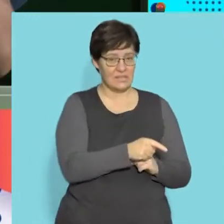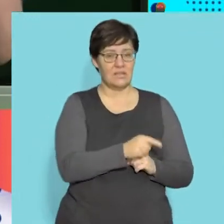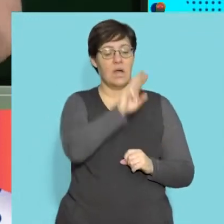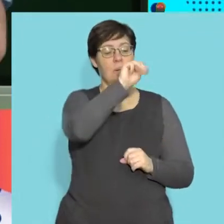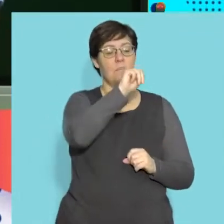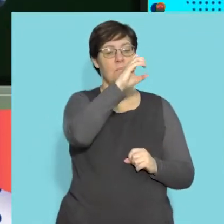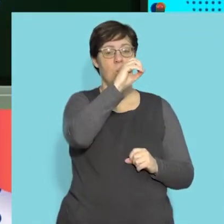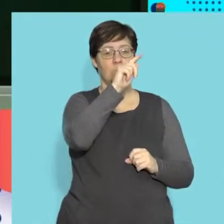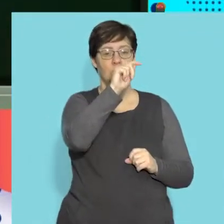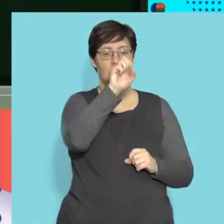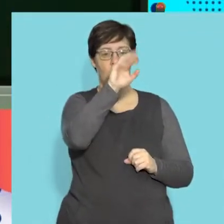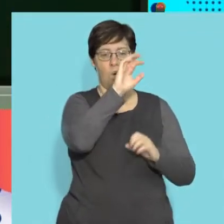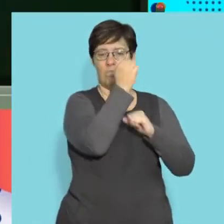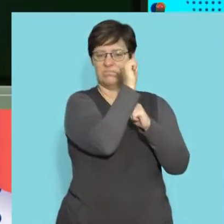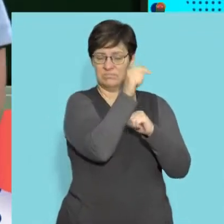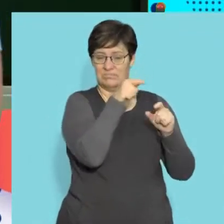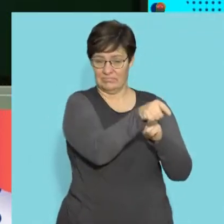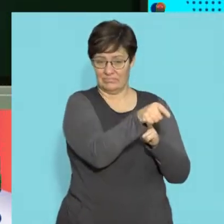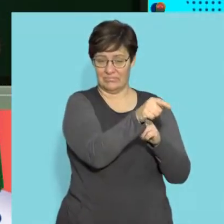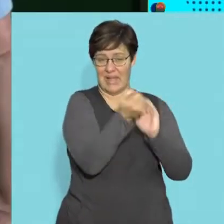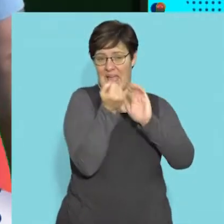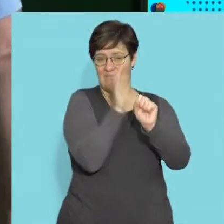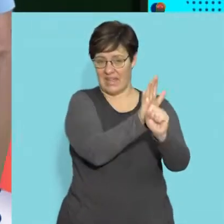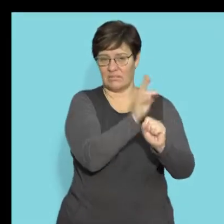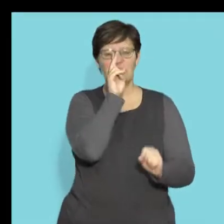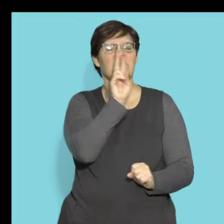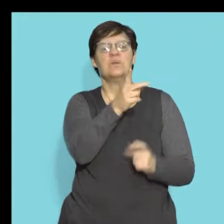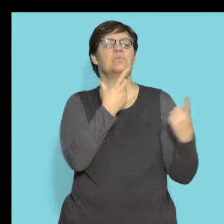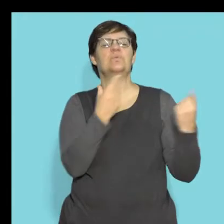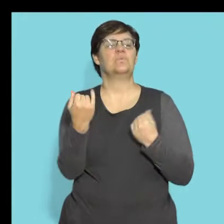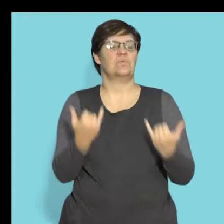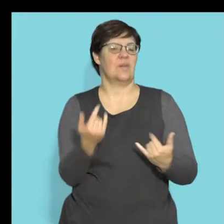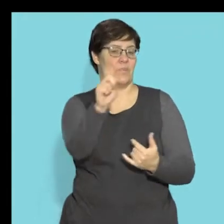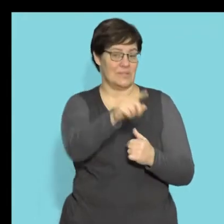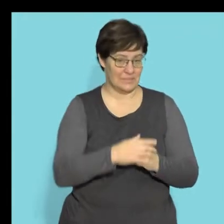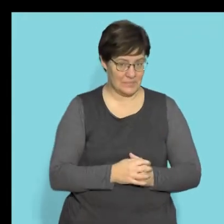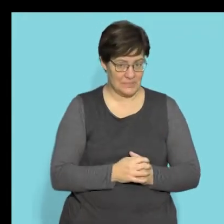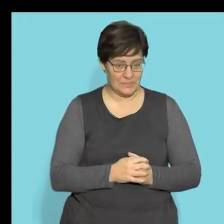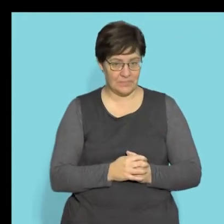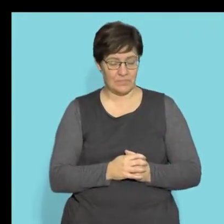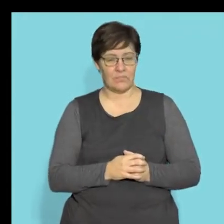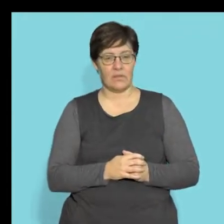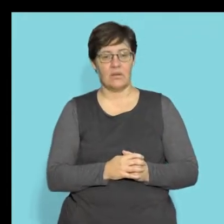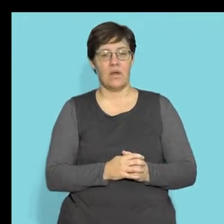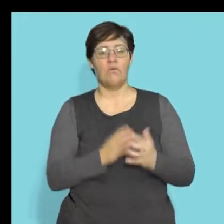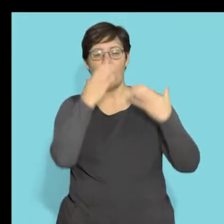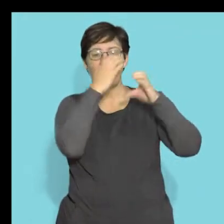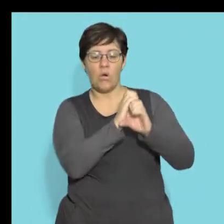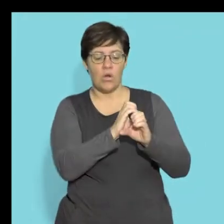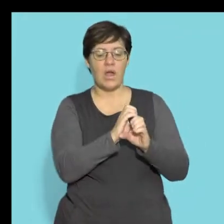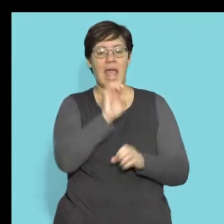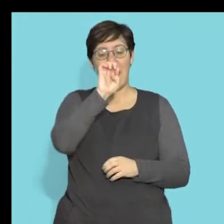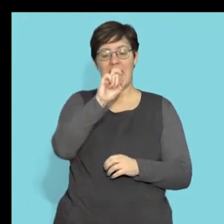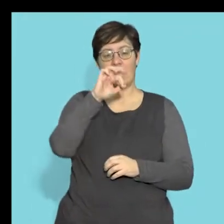on the motor effect. So come, let's go and have a look and see exactly what we're doing. So when we talk